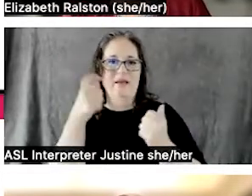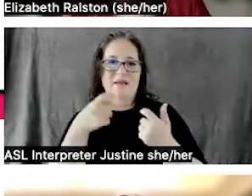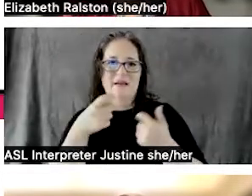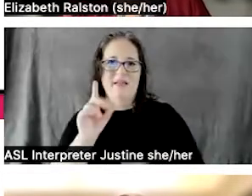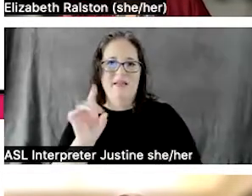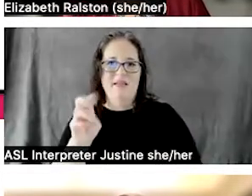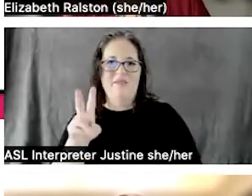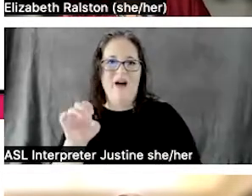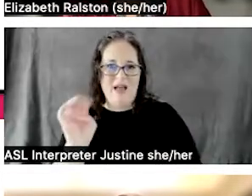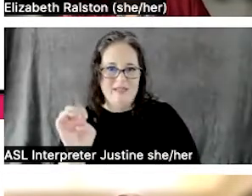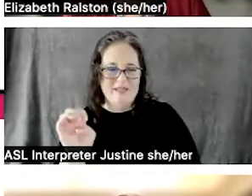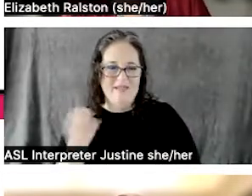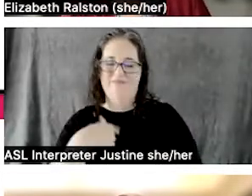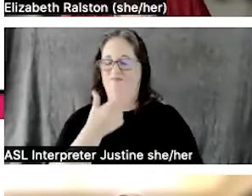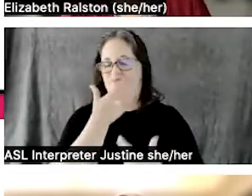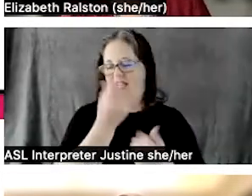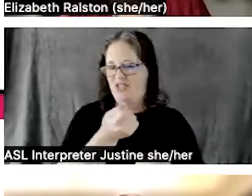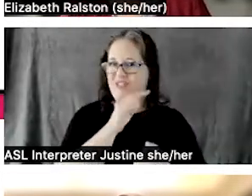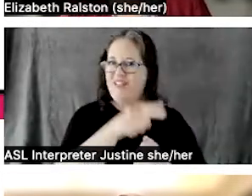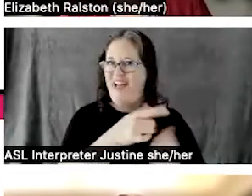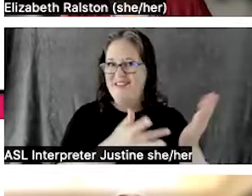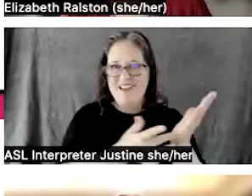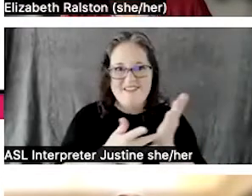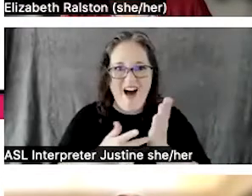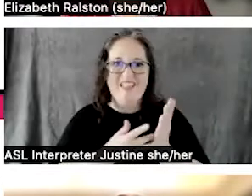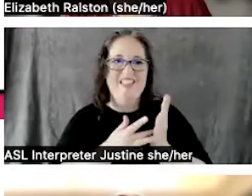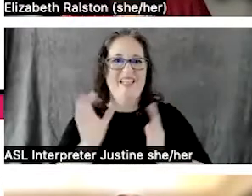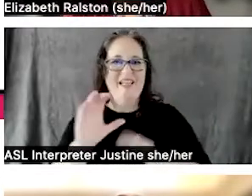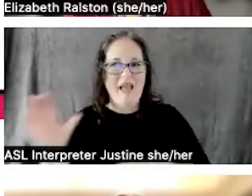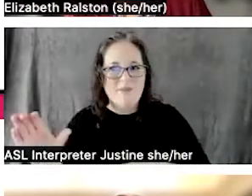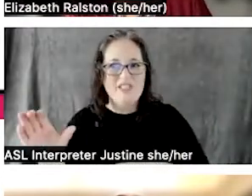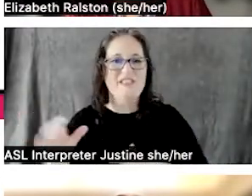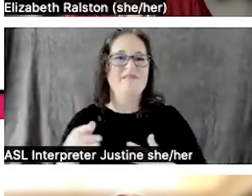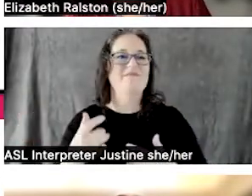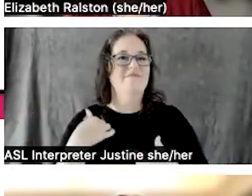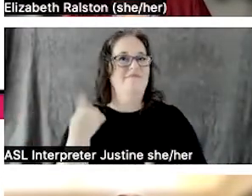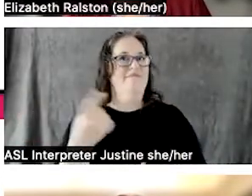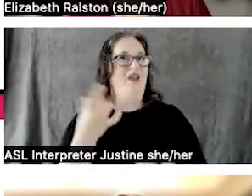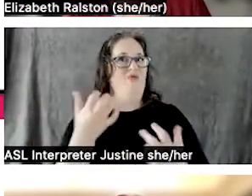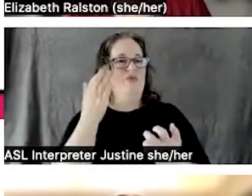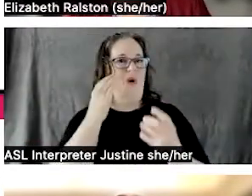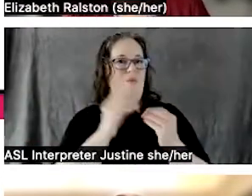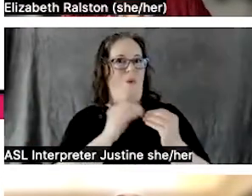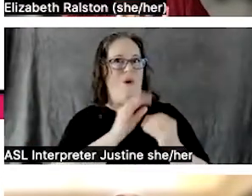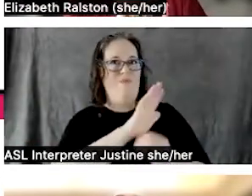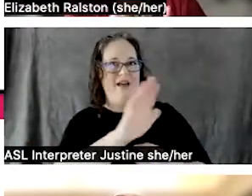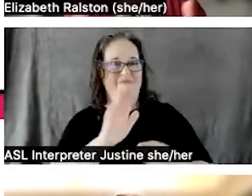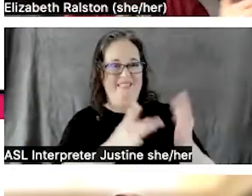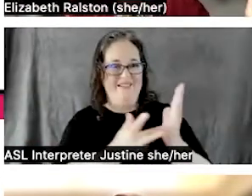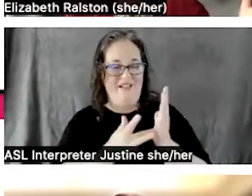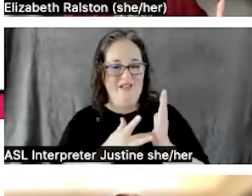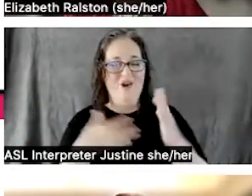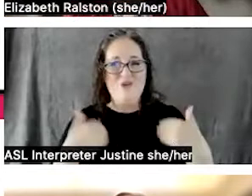because I'm always interested in knowing what the latest technology is out there. And I was completely overwhelmed by all